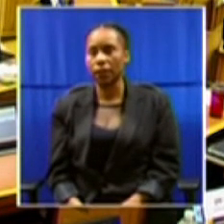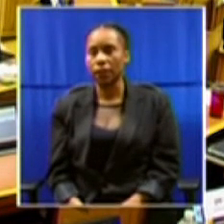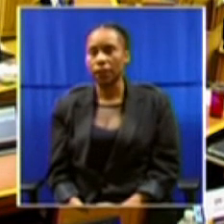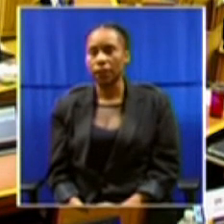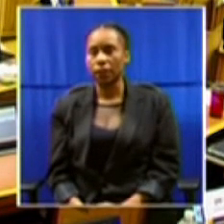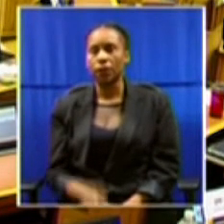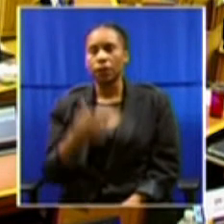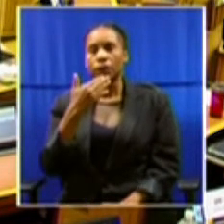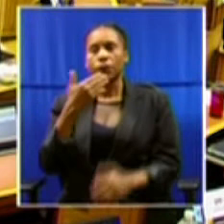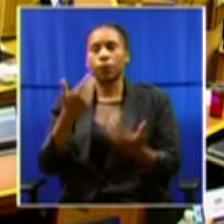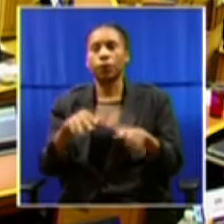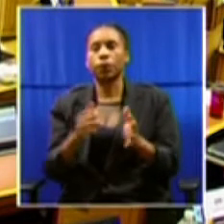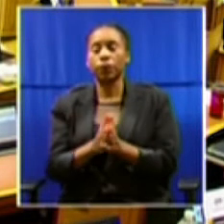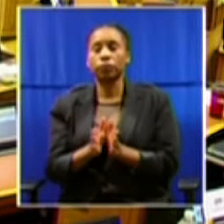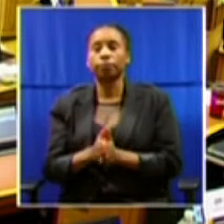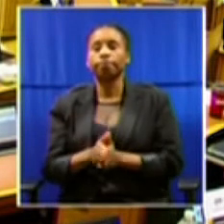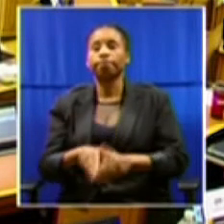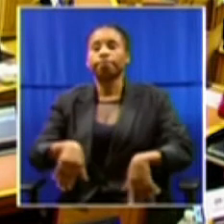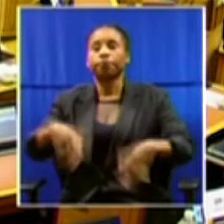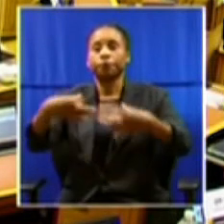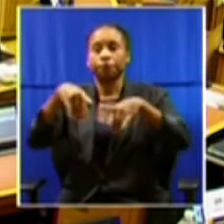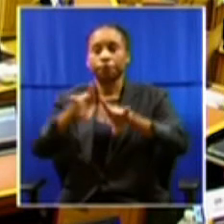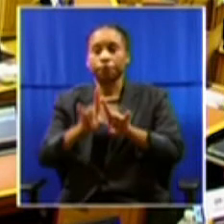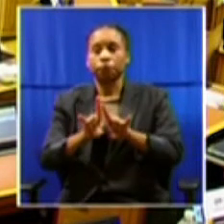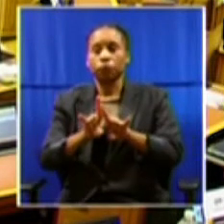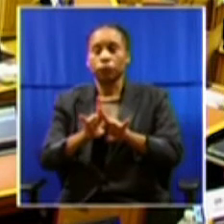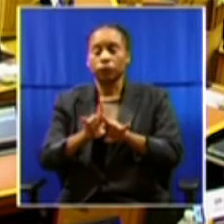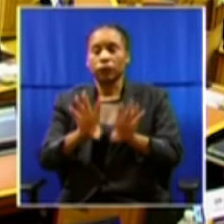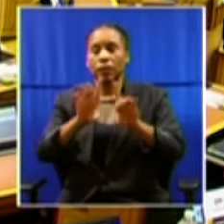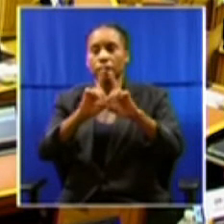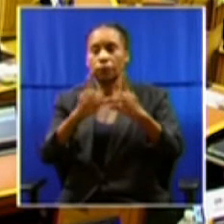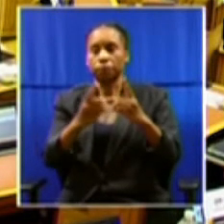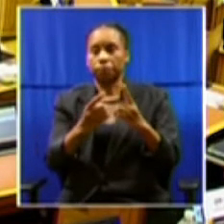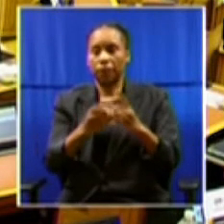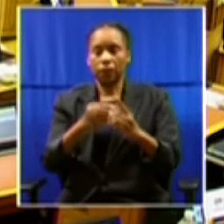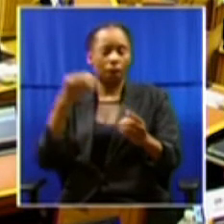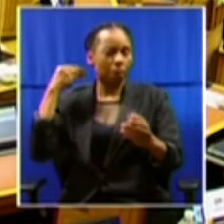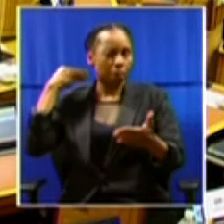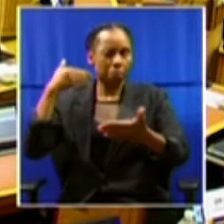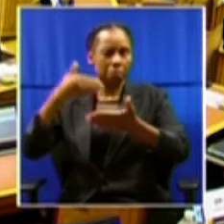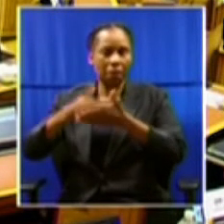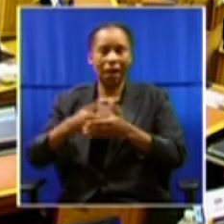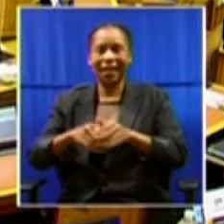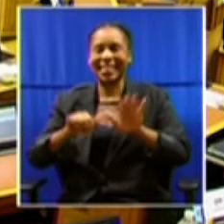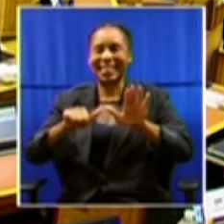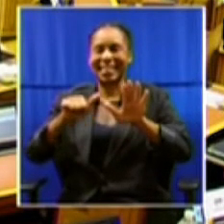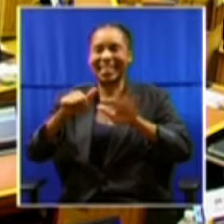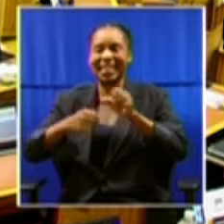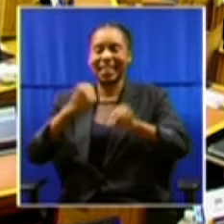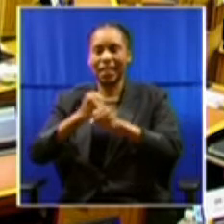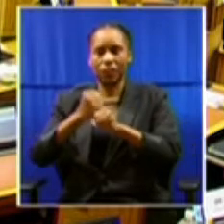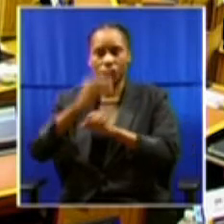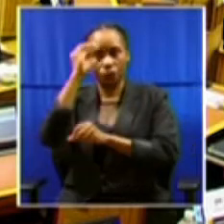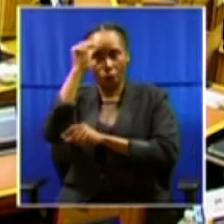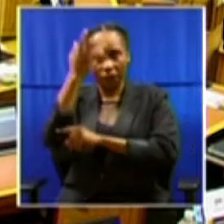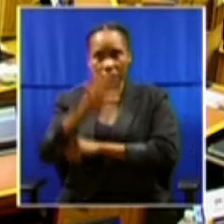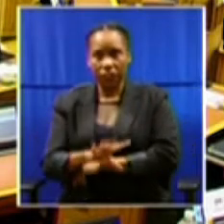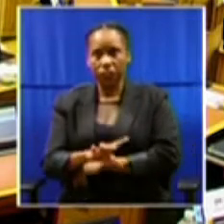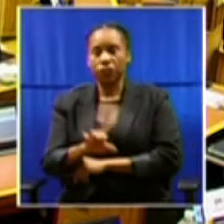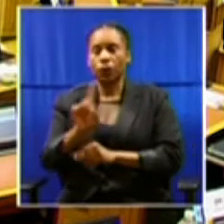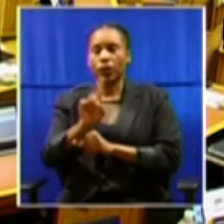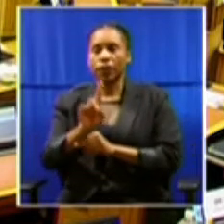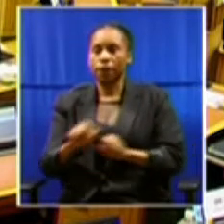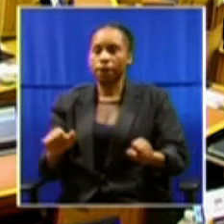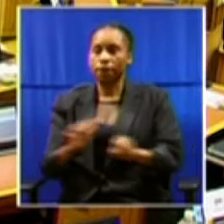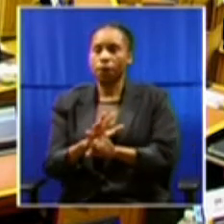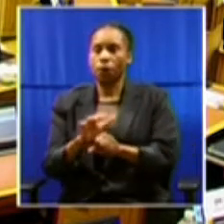Thank you very much, Chair. The department has known for more than 16 years that it needs to provide permanent housing